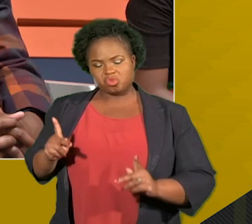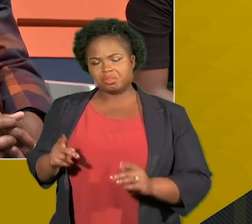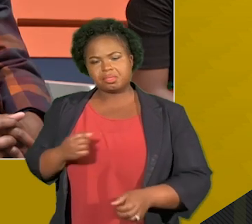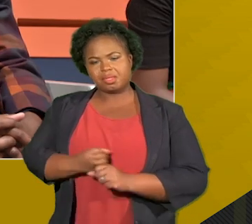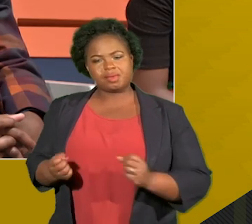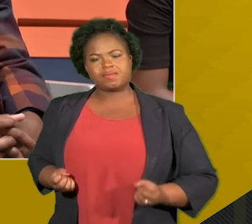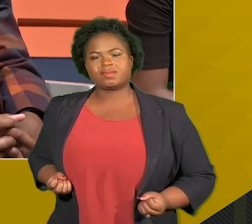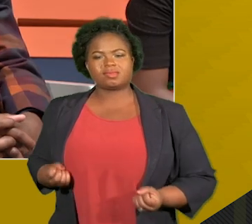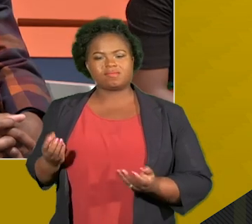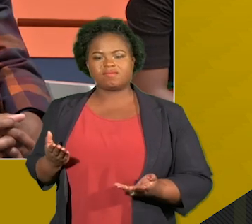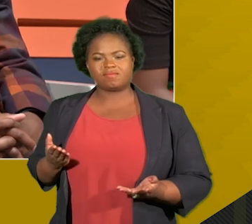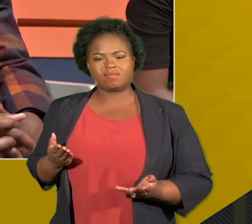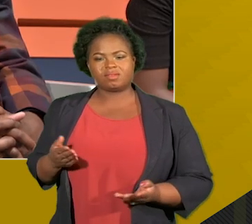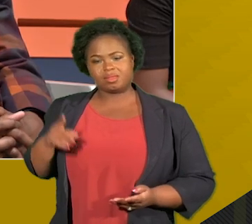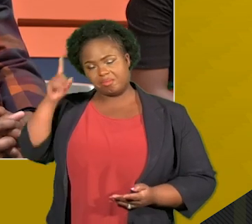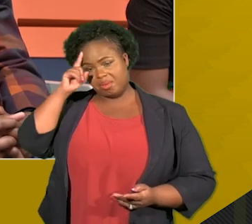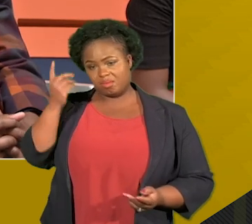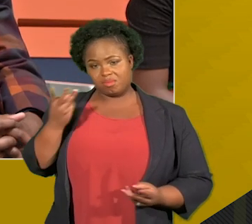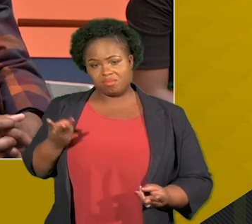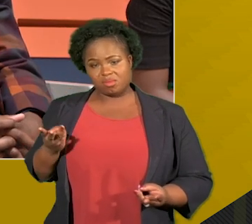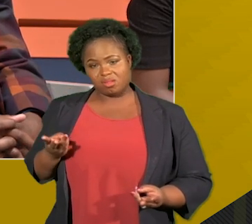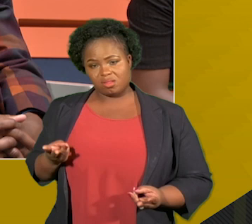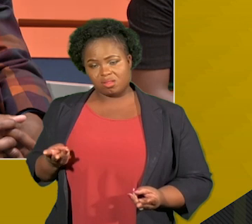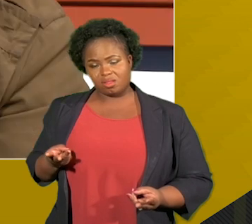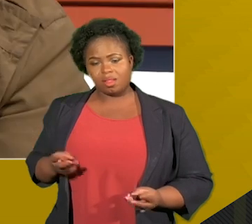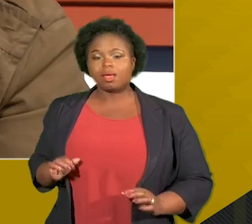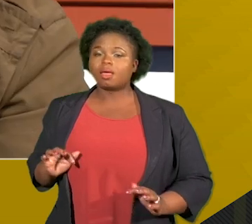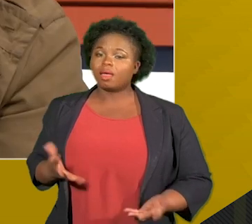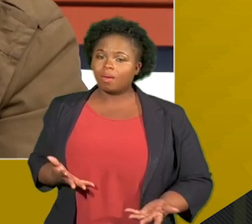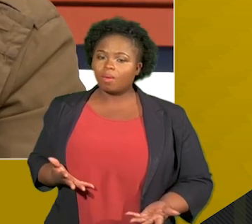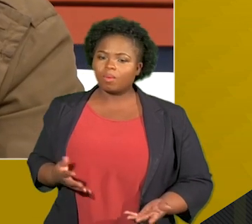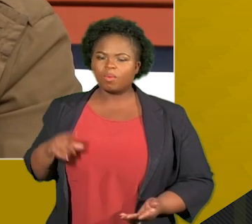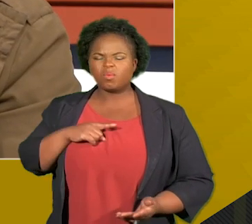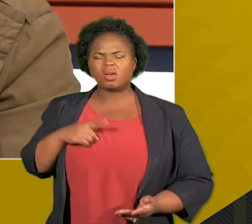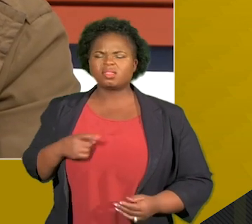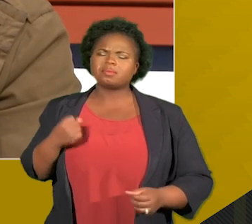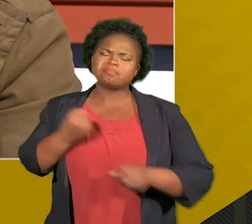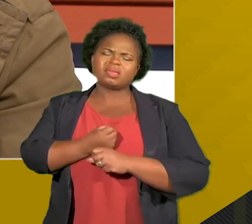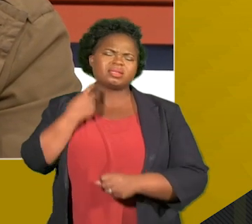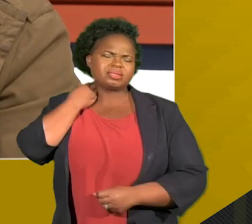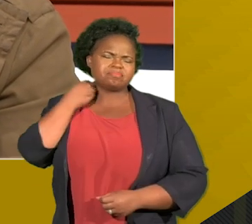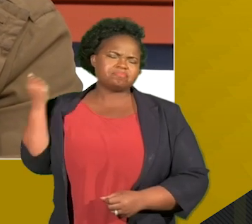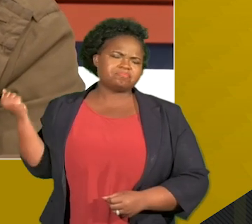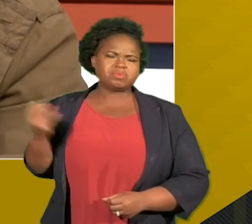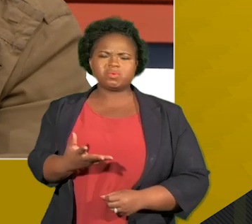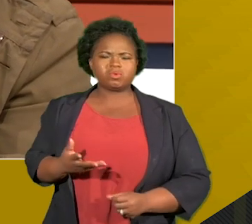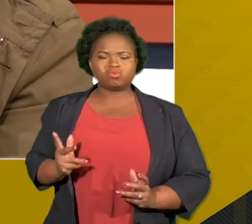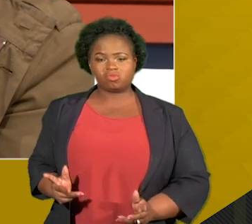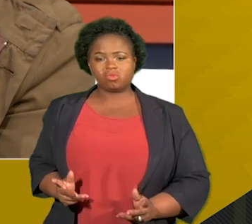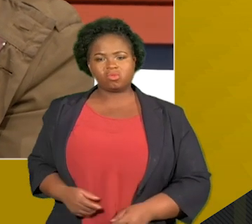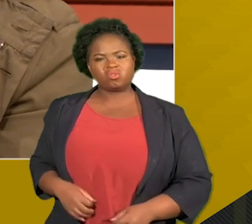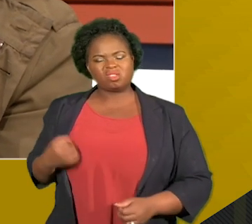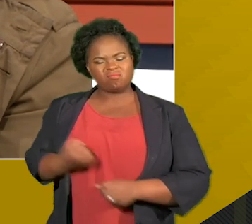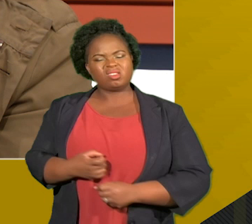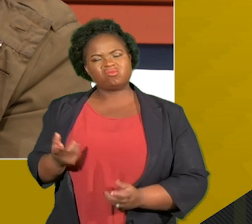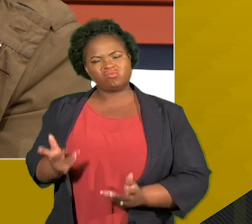They deprive the marginalized and the black people of art by skyrocketing the price of art. I see. Quickly, and it's a deliberate